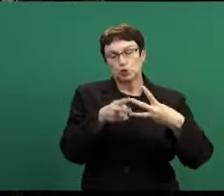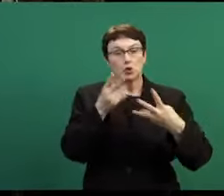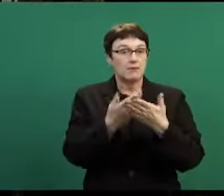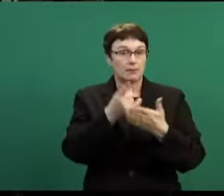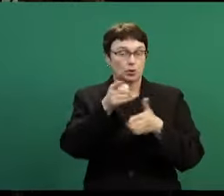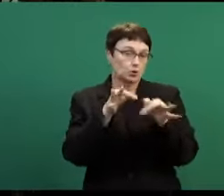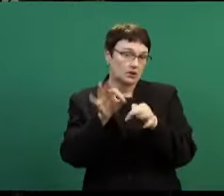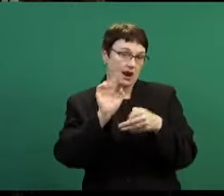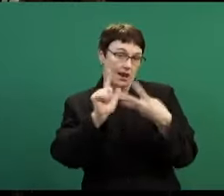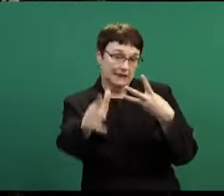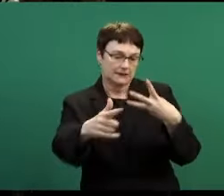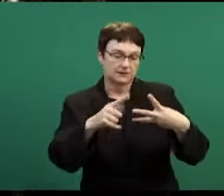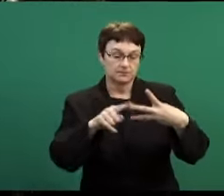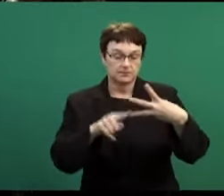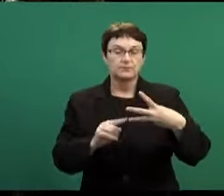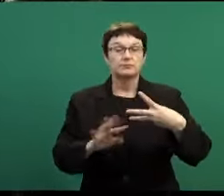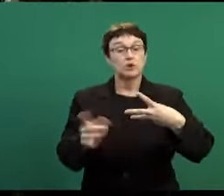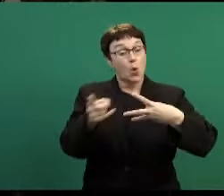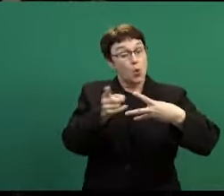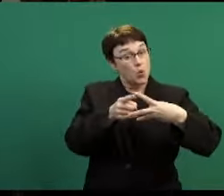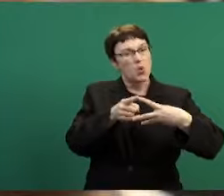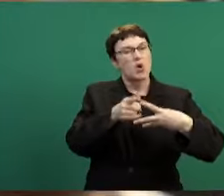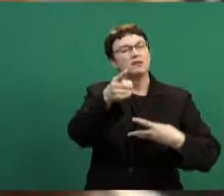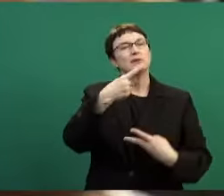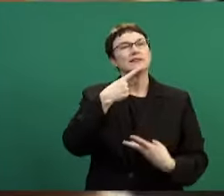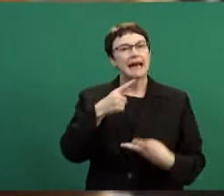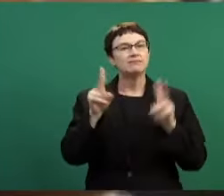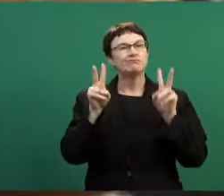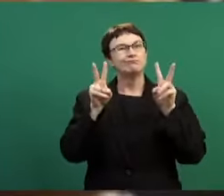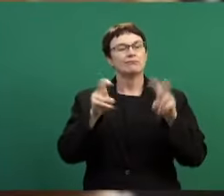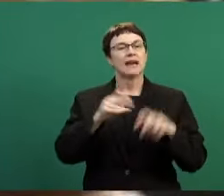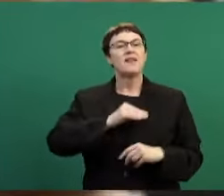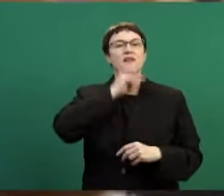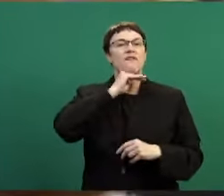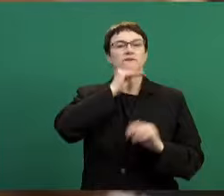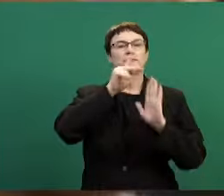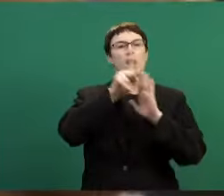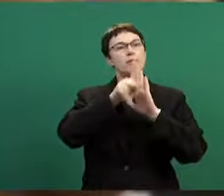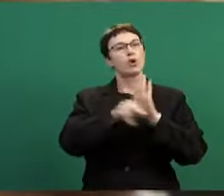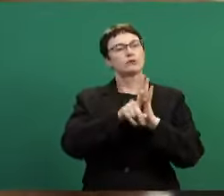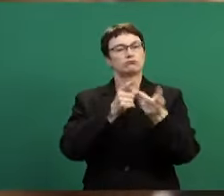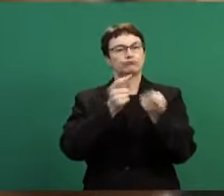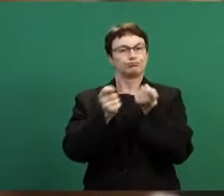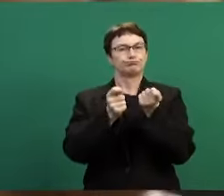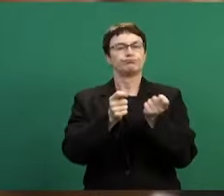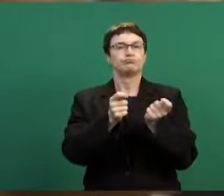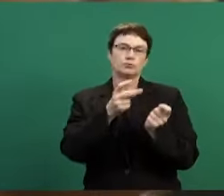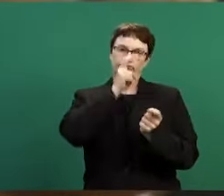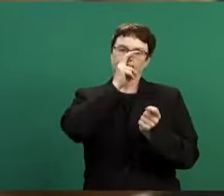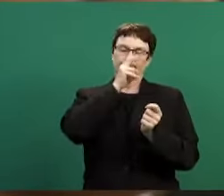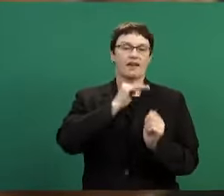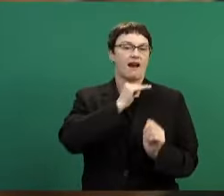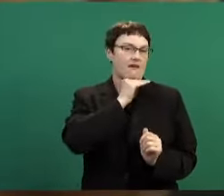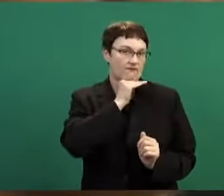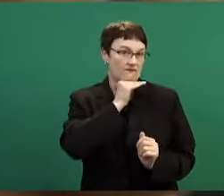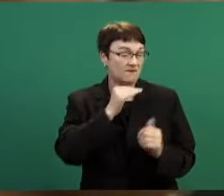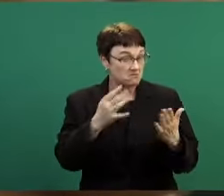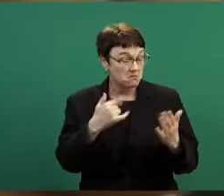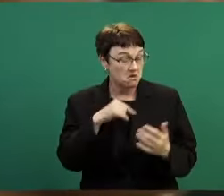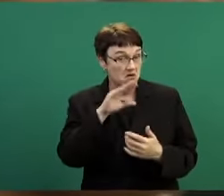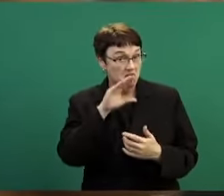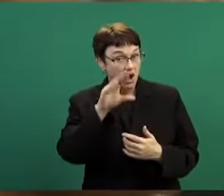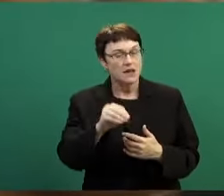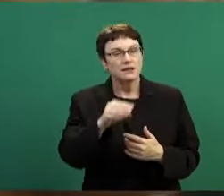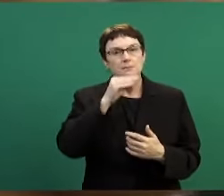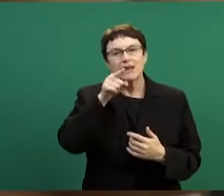MPC, when you talk about sufficiently restrictive, I'm looking at, are you working on a neutral